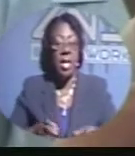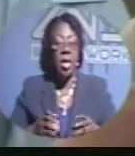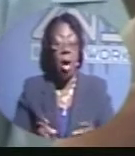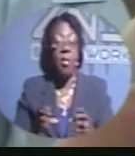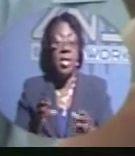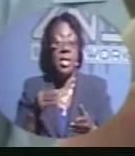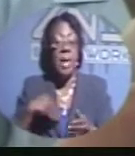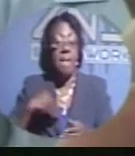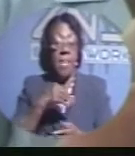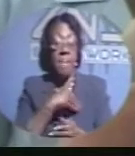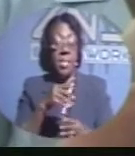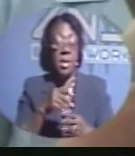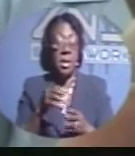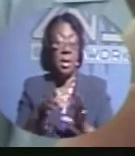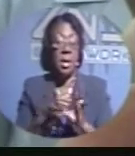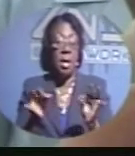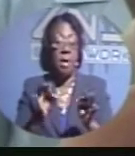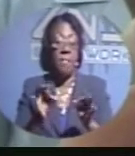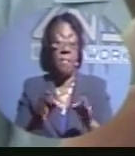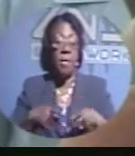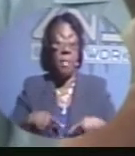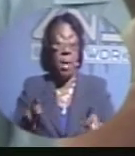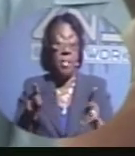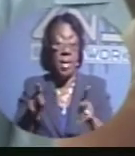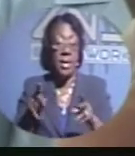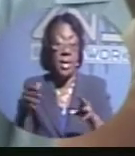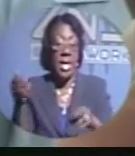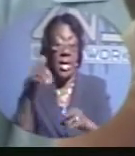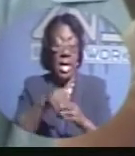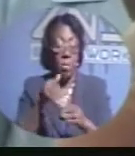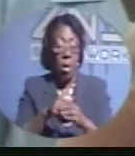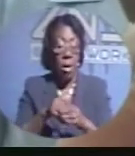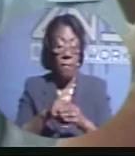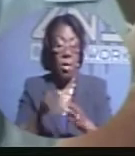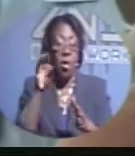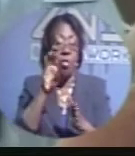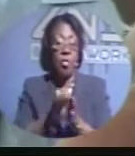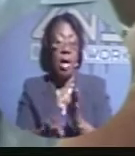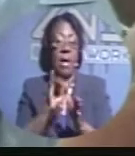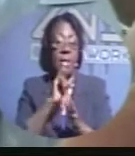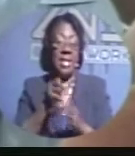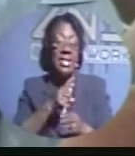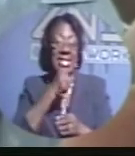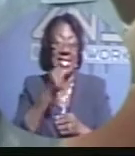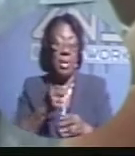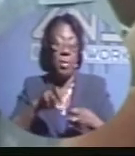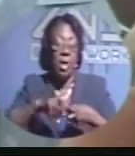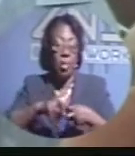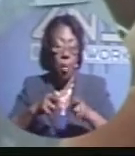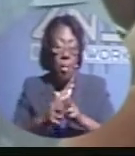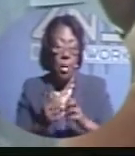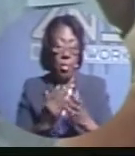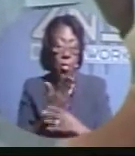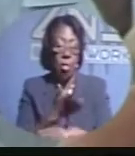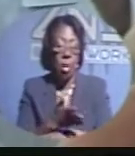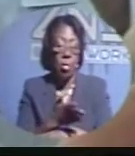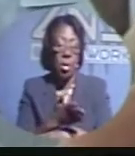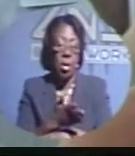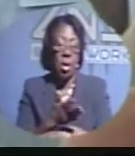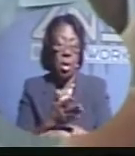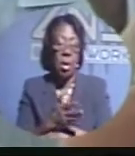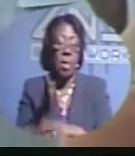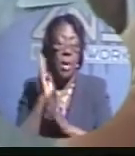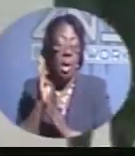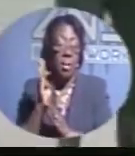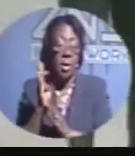because crime is a serious problem throughout the Bahama Islands. And this year, like I said, we'll teach poison a lesson that crime does not